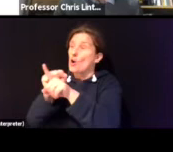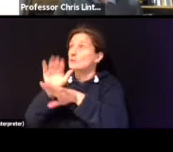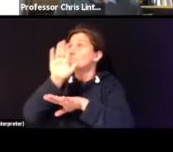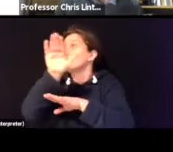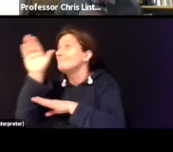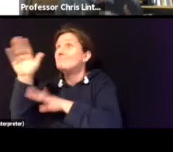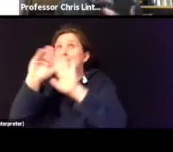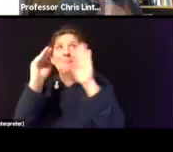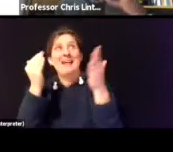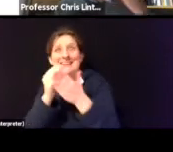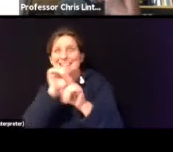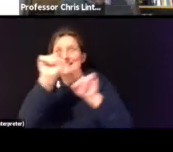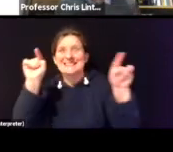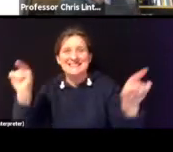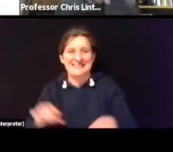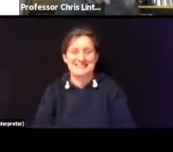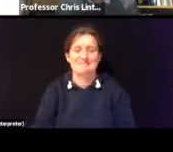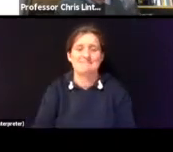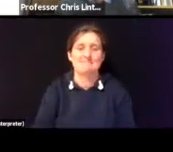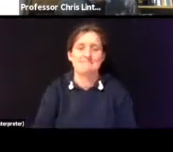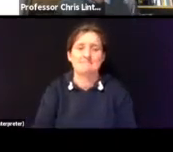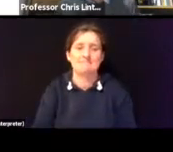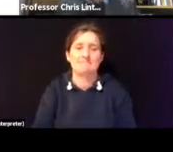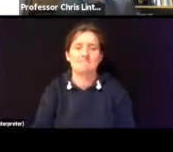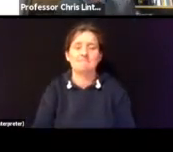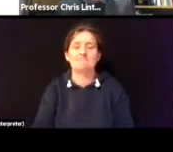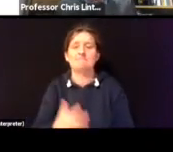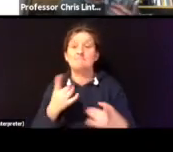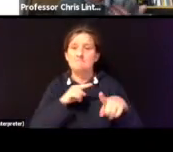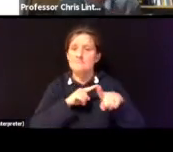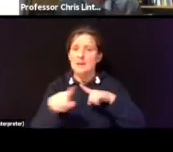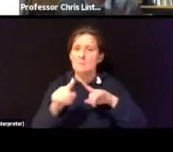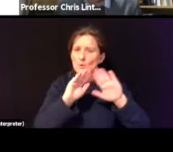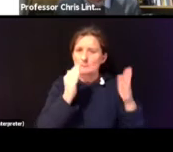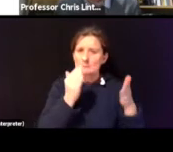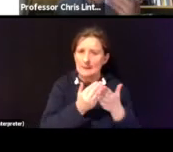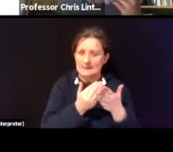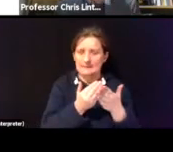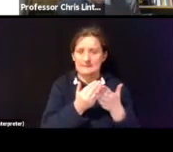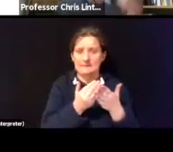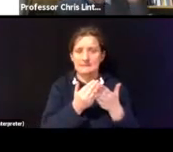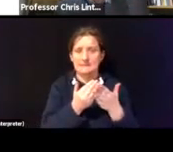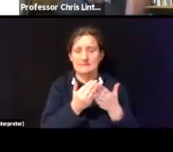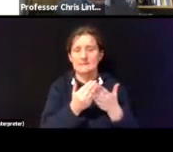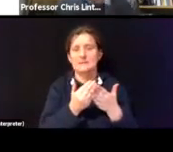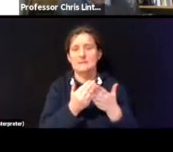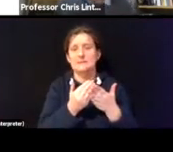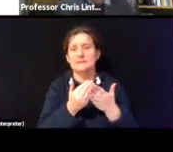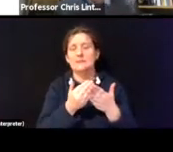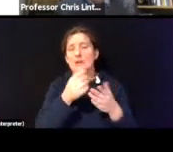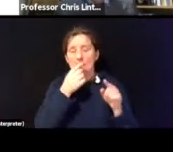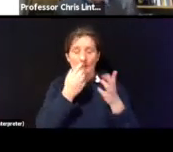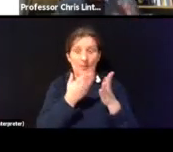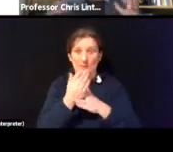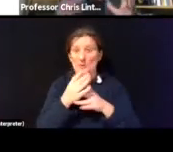important in a little bit. So I should say that though most planets that we know about have been found by this transit, by this blip